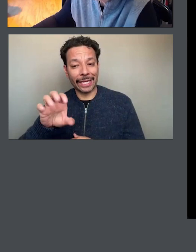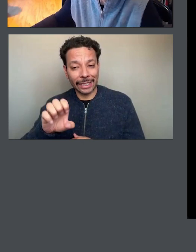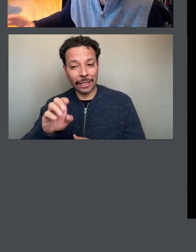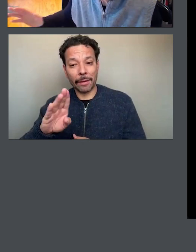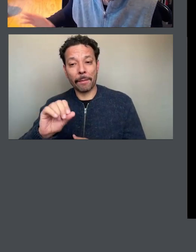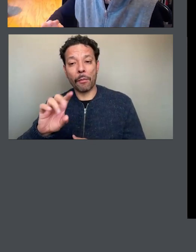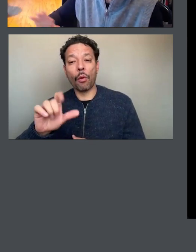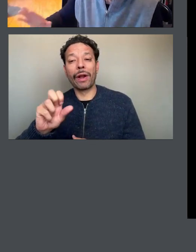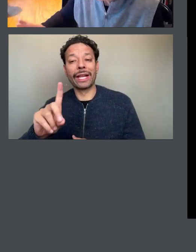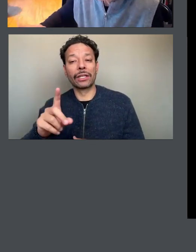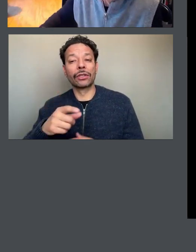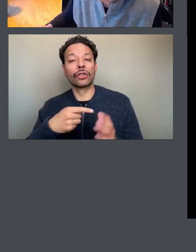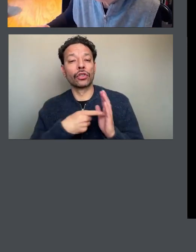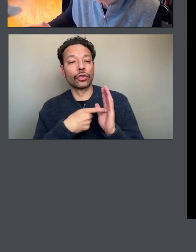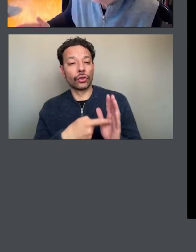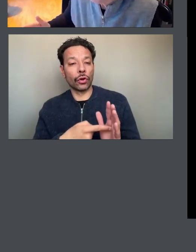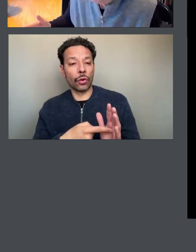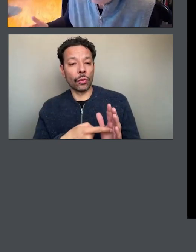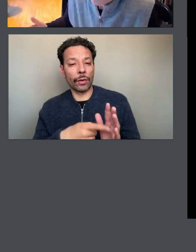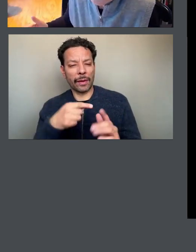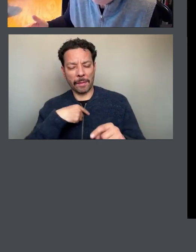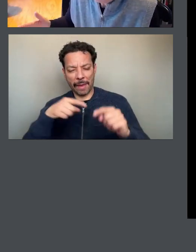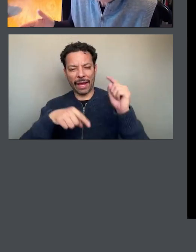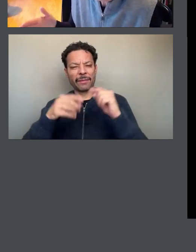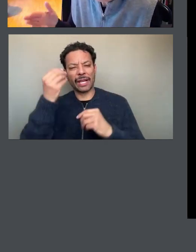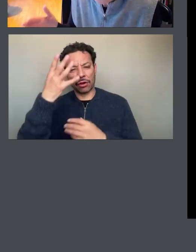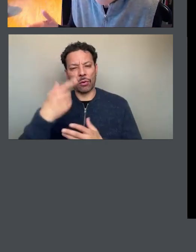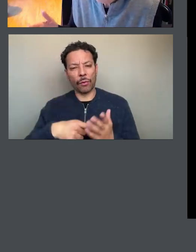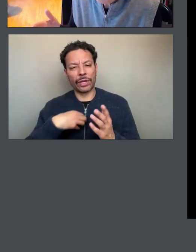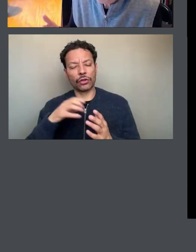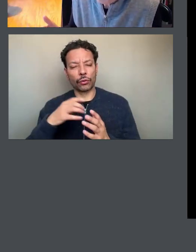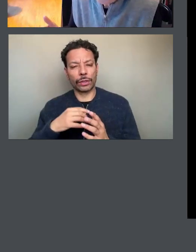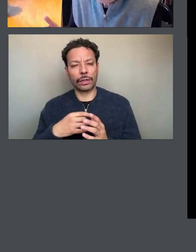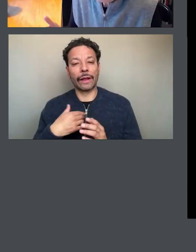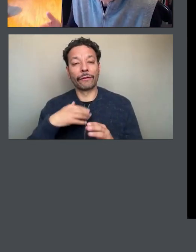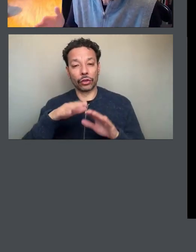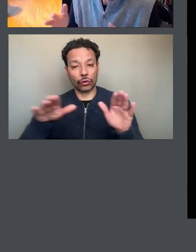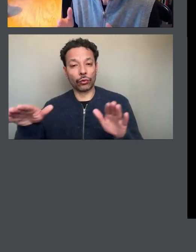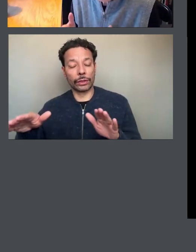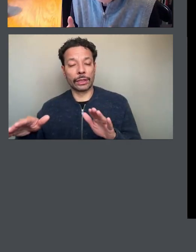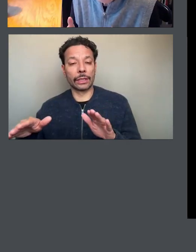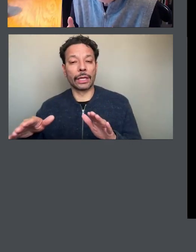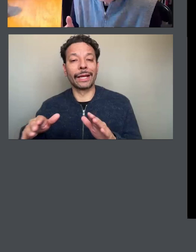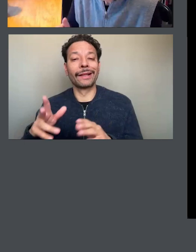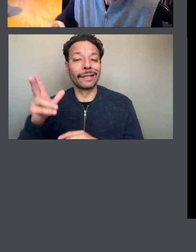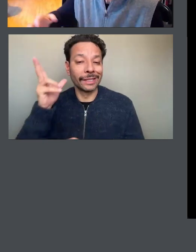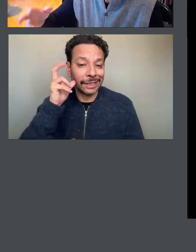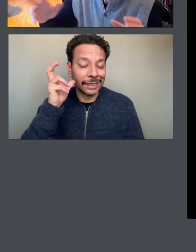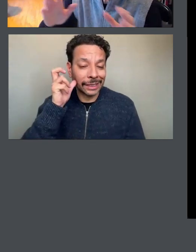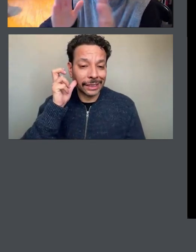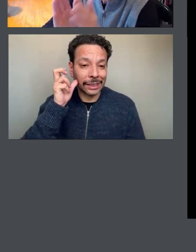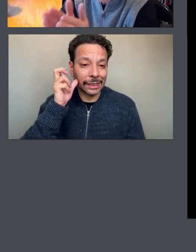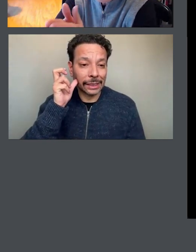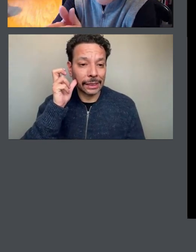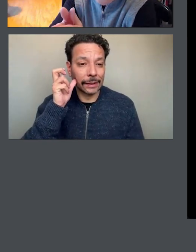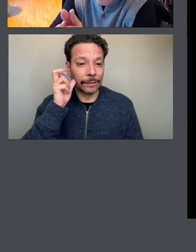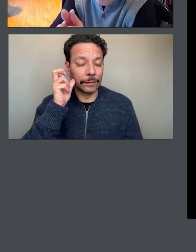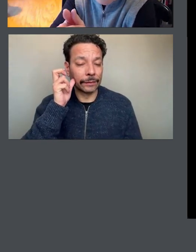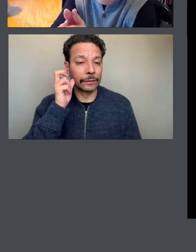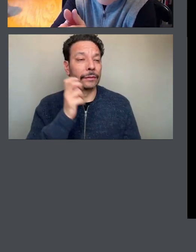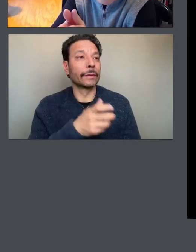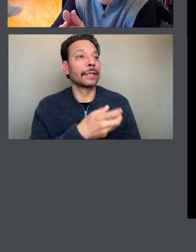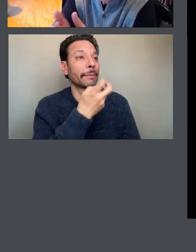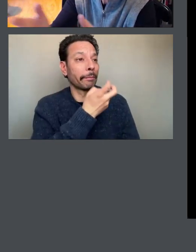demonstrated well, let me back up and tell you what we were doing. We had children listening to